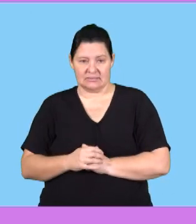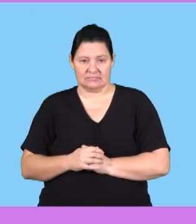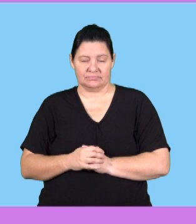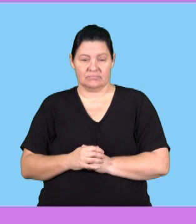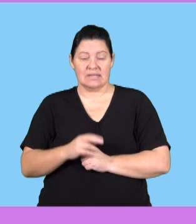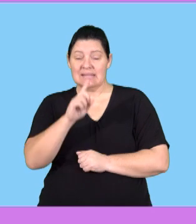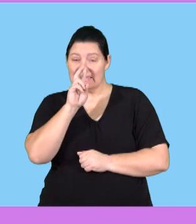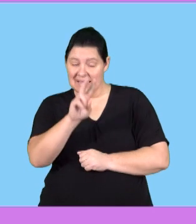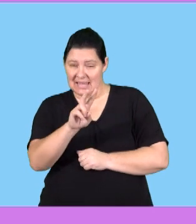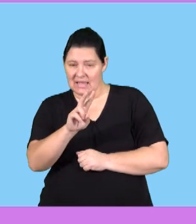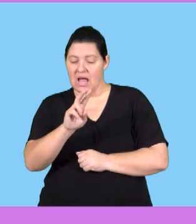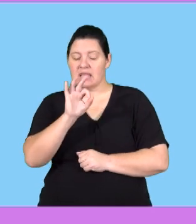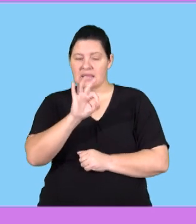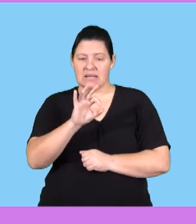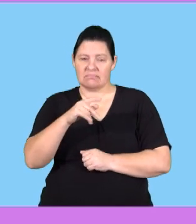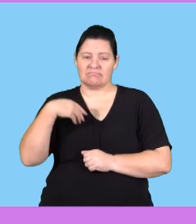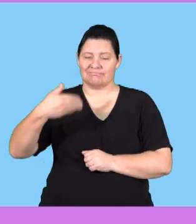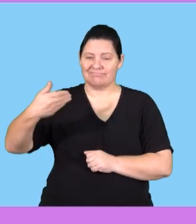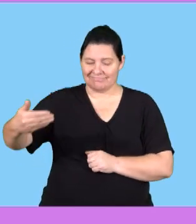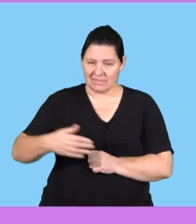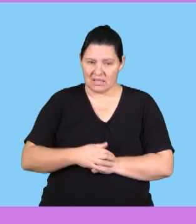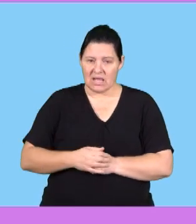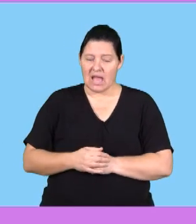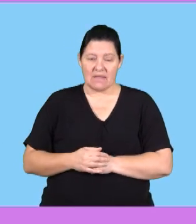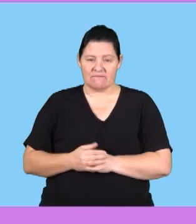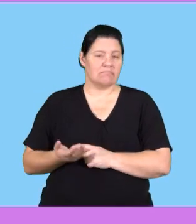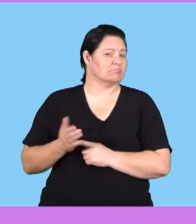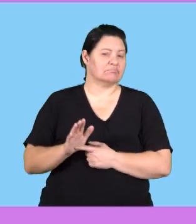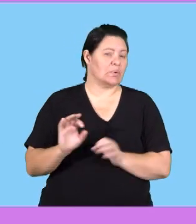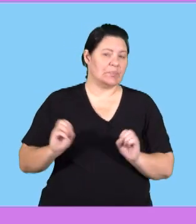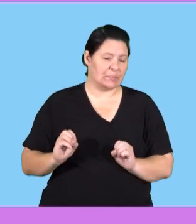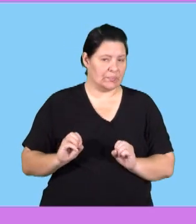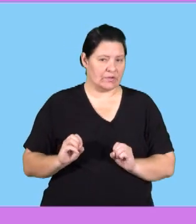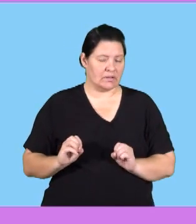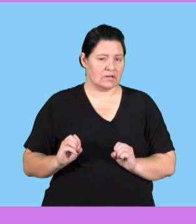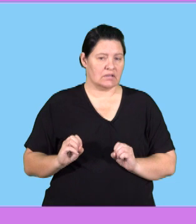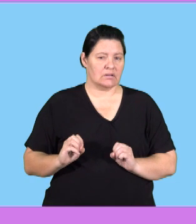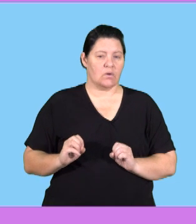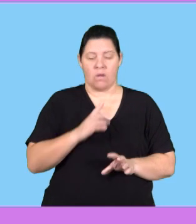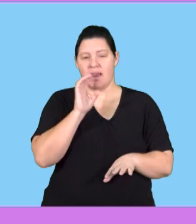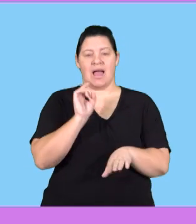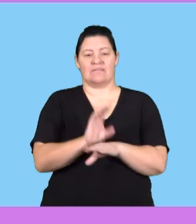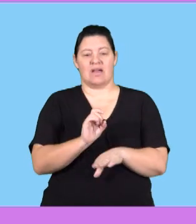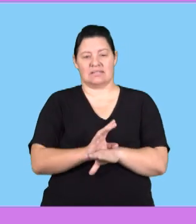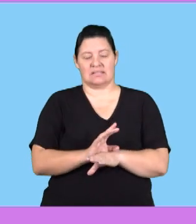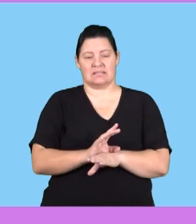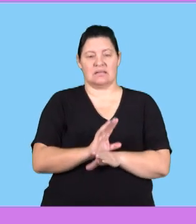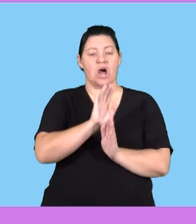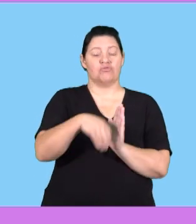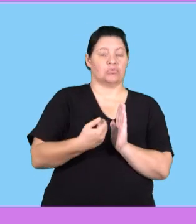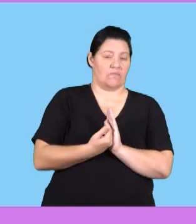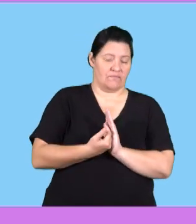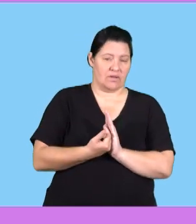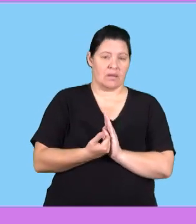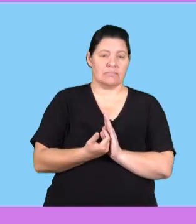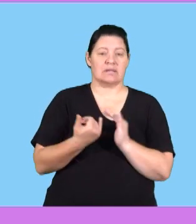53.33. You can see your answer is recurring. But if it wasn't recurring, the examiner would advise you